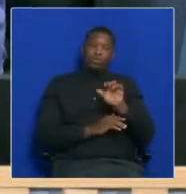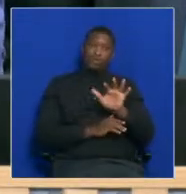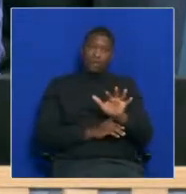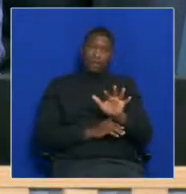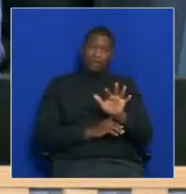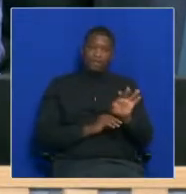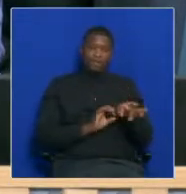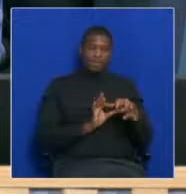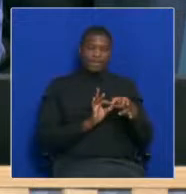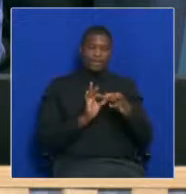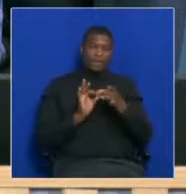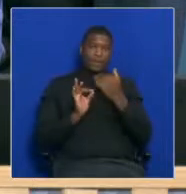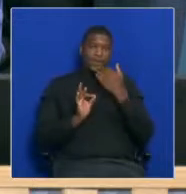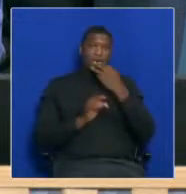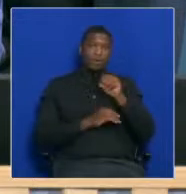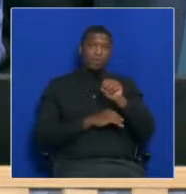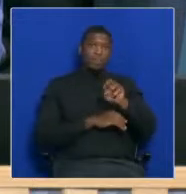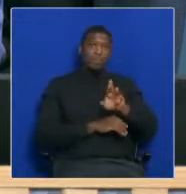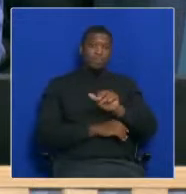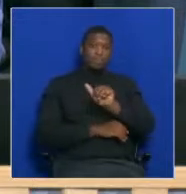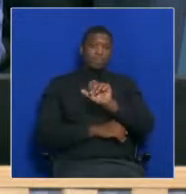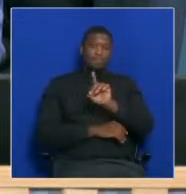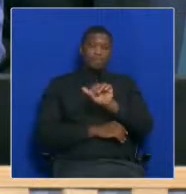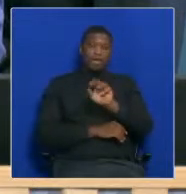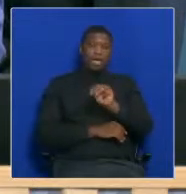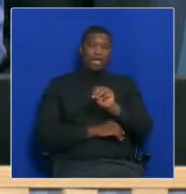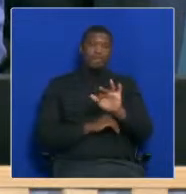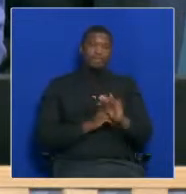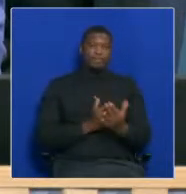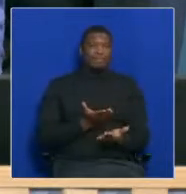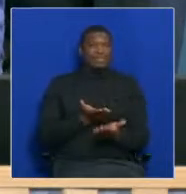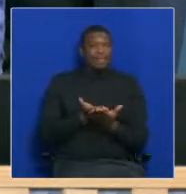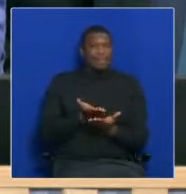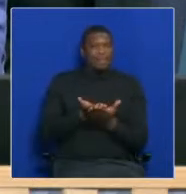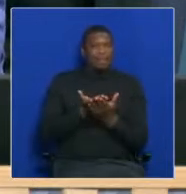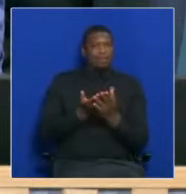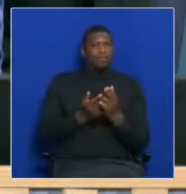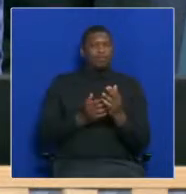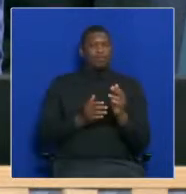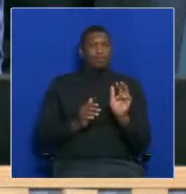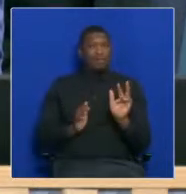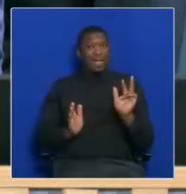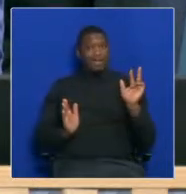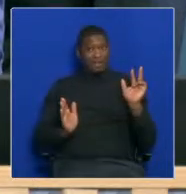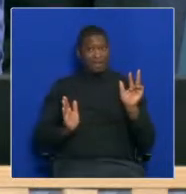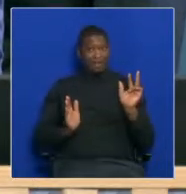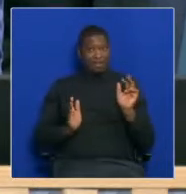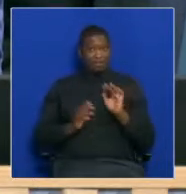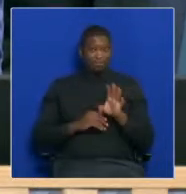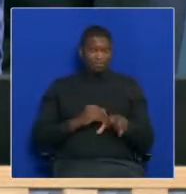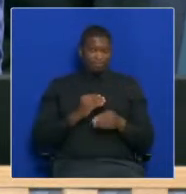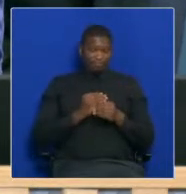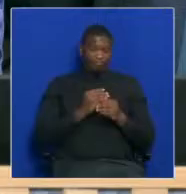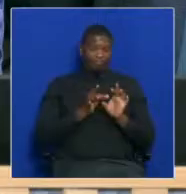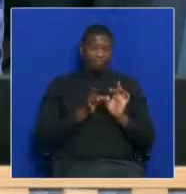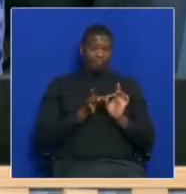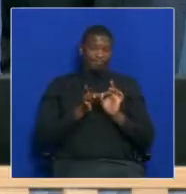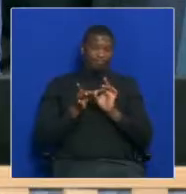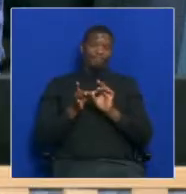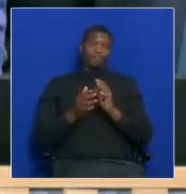Mr. Adams's supplementary affidavits, and then in relation to the Section